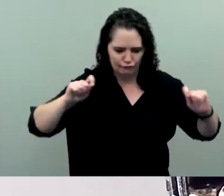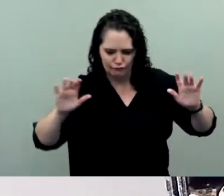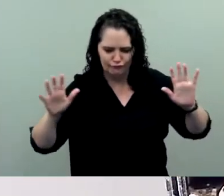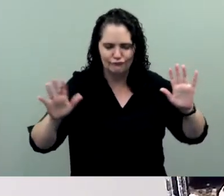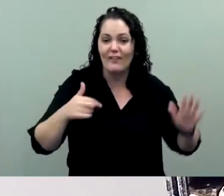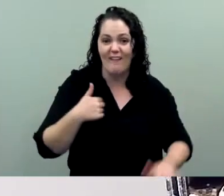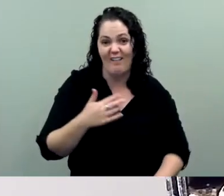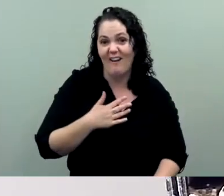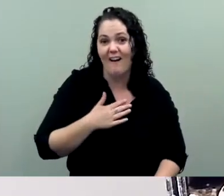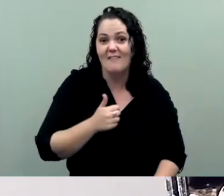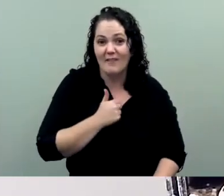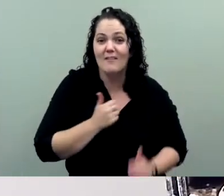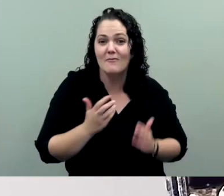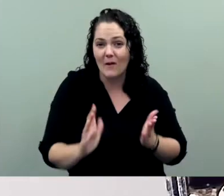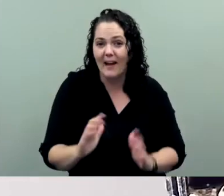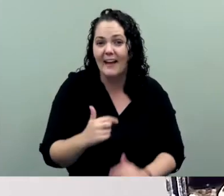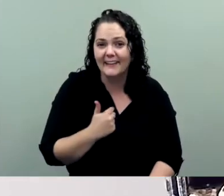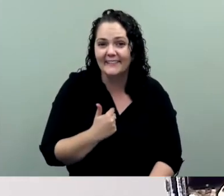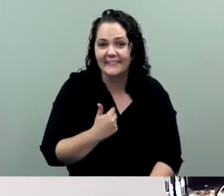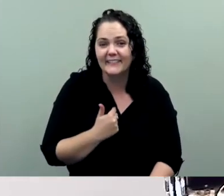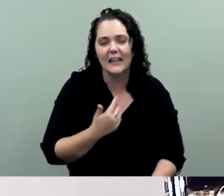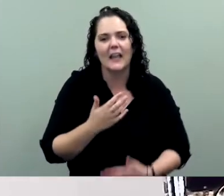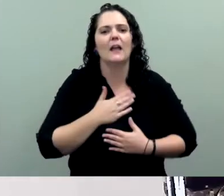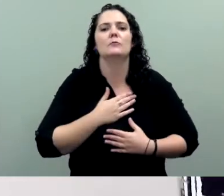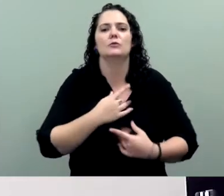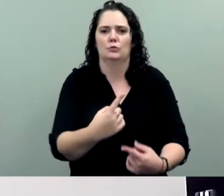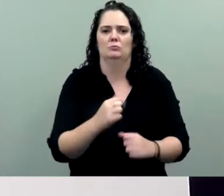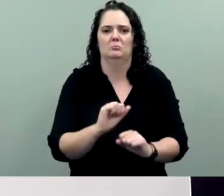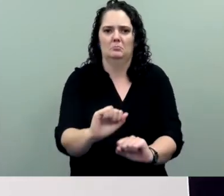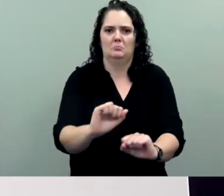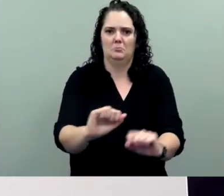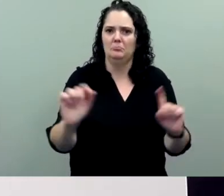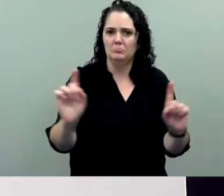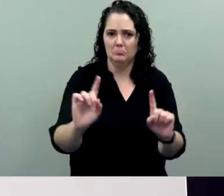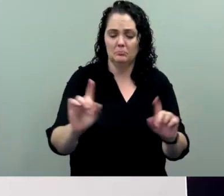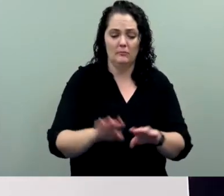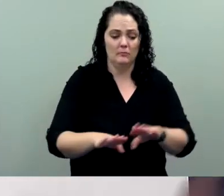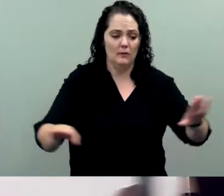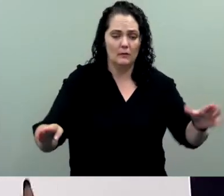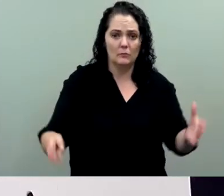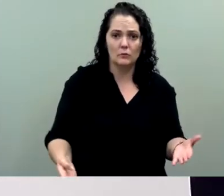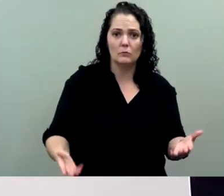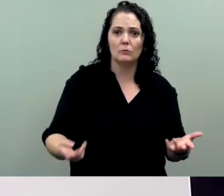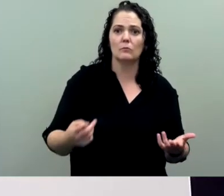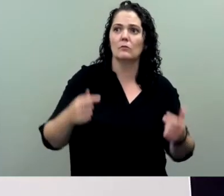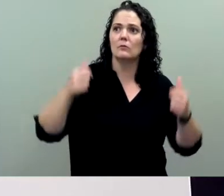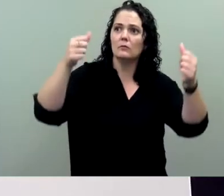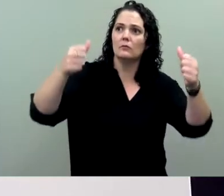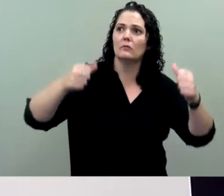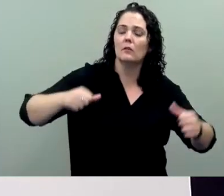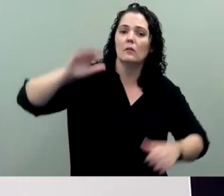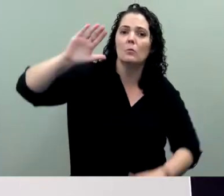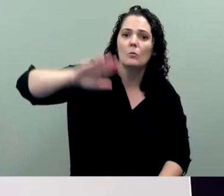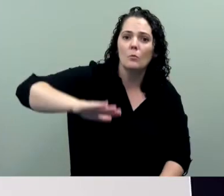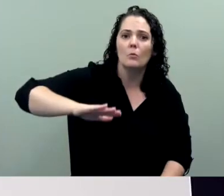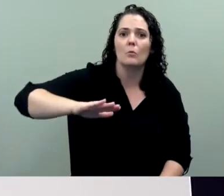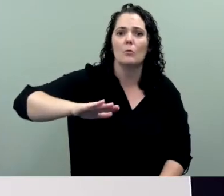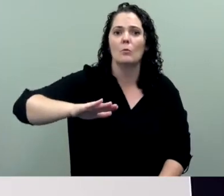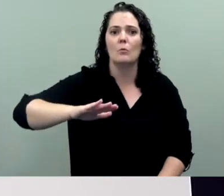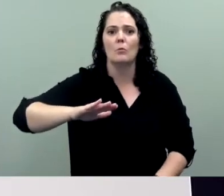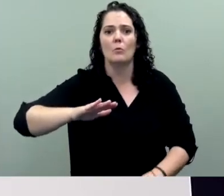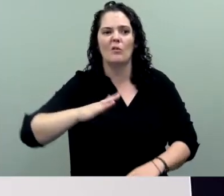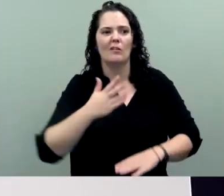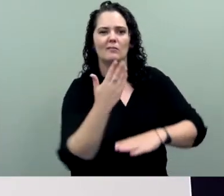with the drawing too. But it will work if you're working on a tabletop, if you're working on a wall, if you're working on an easel, any of those things will work for